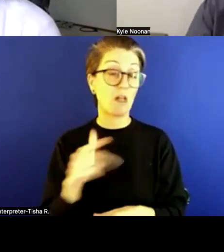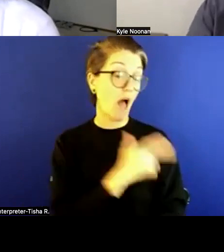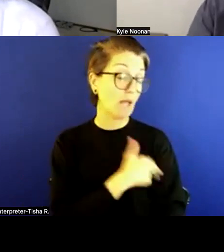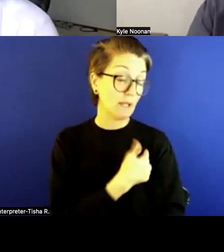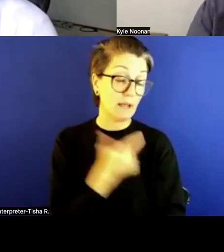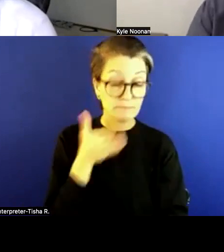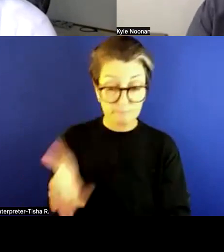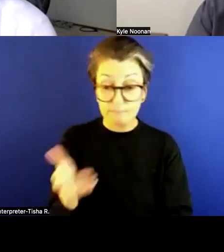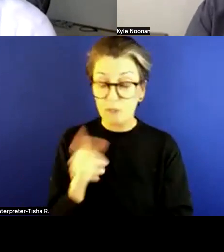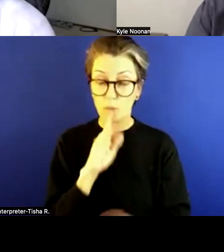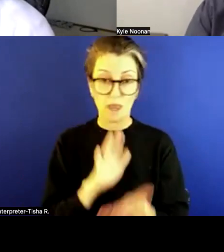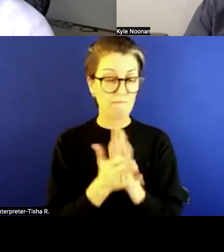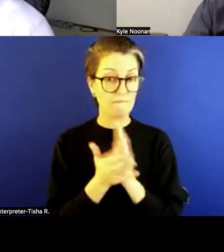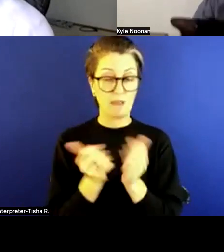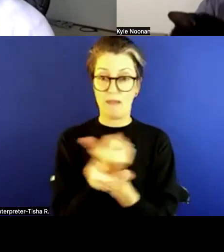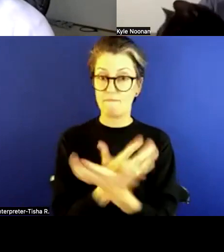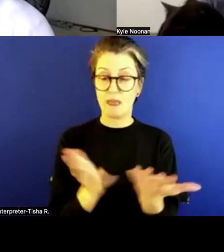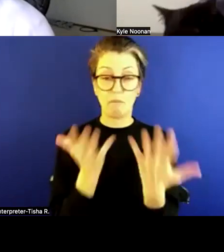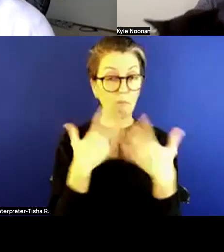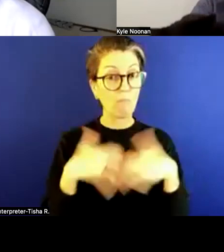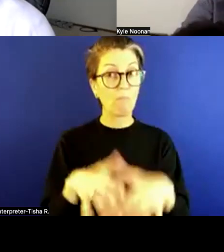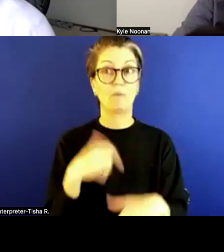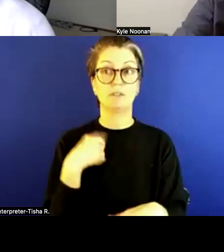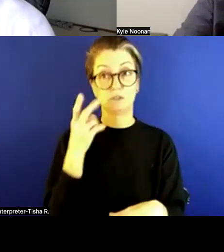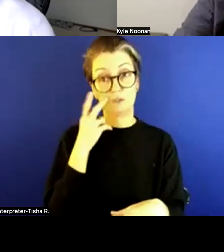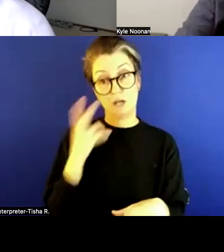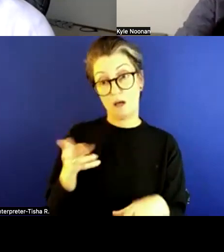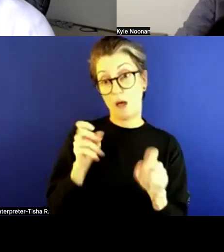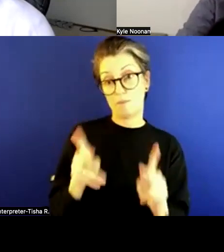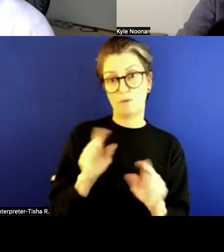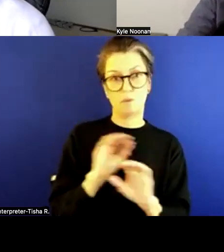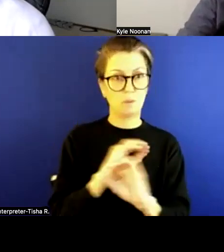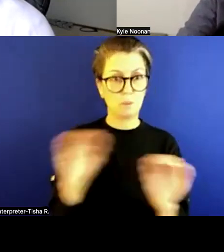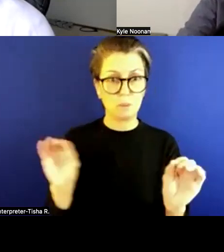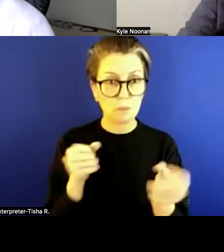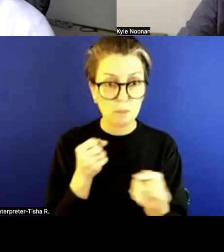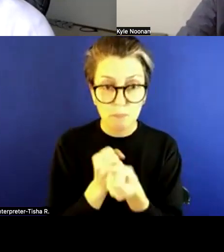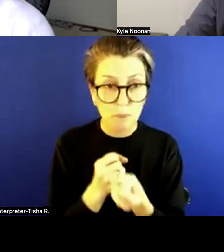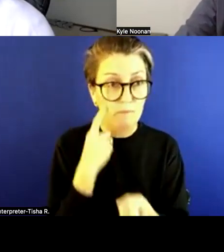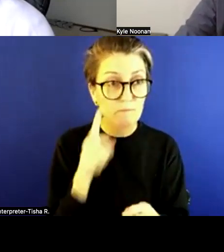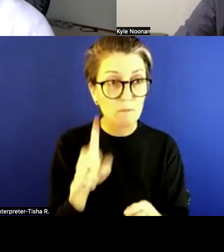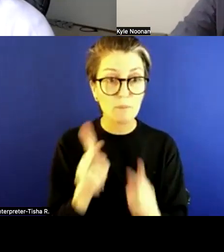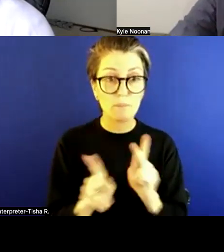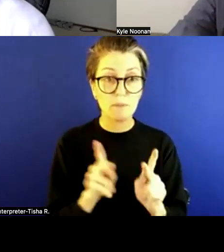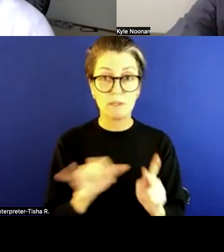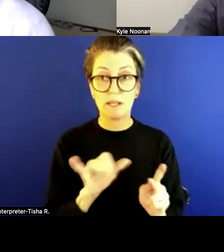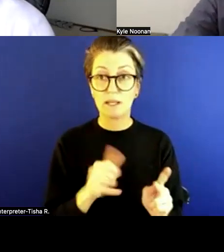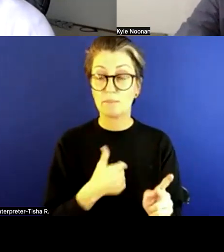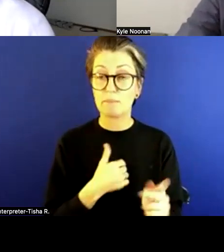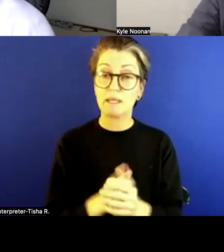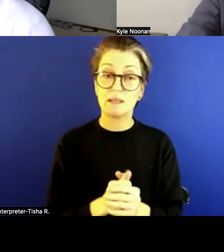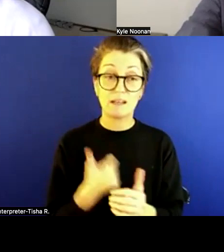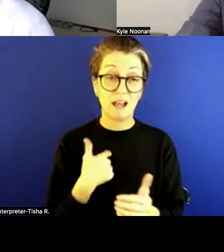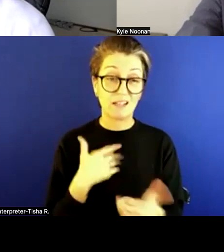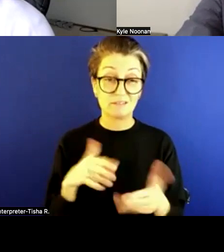all fell in place just because I saw an opportunity where there wasn't support for somebody like myself, and just kind of went with